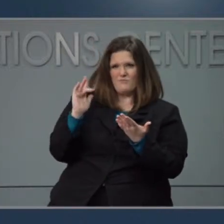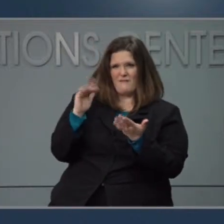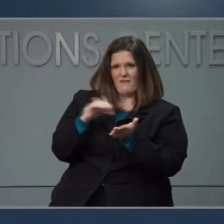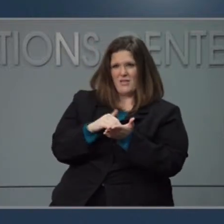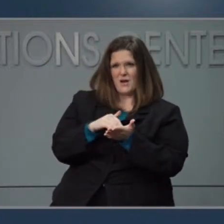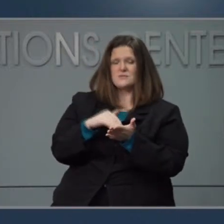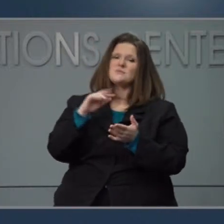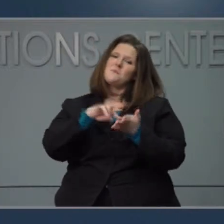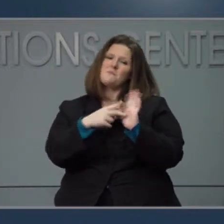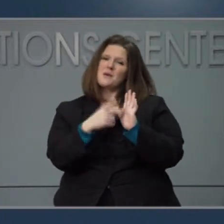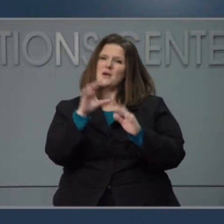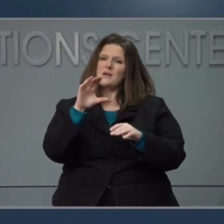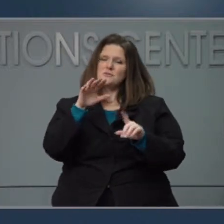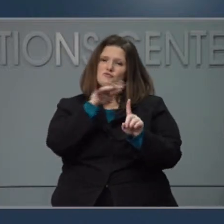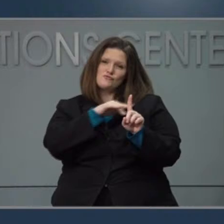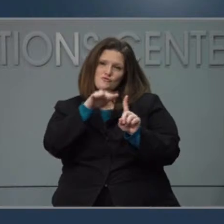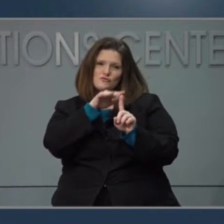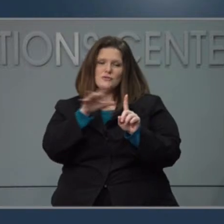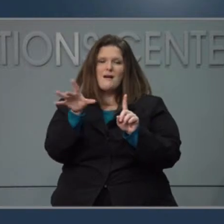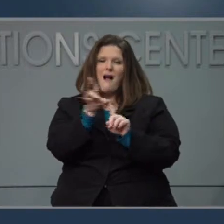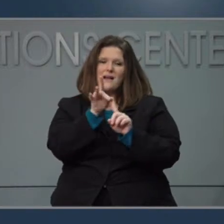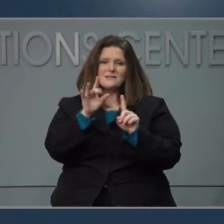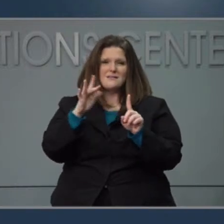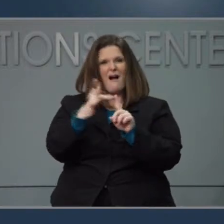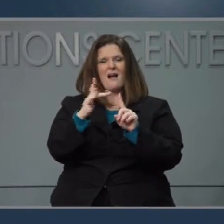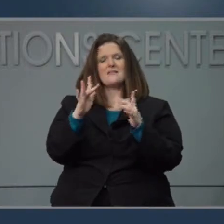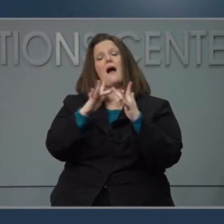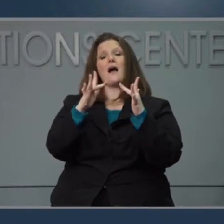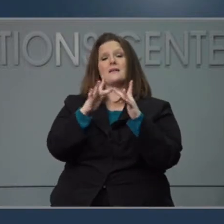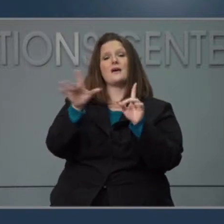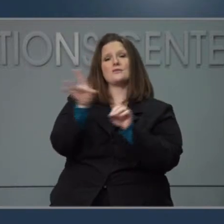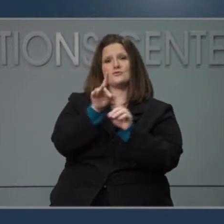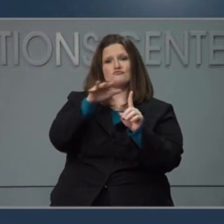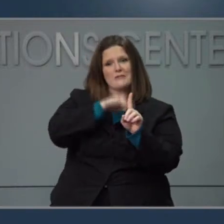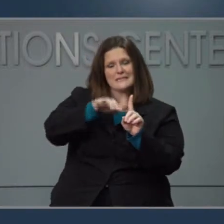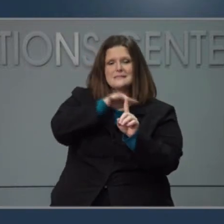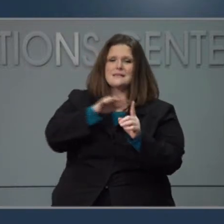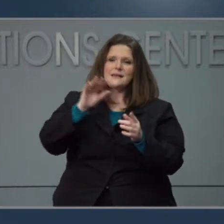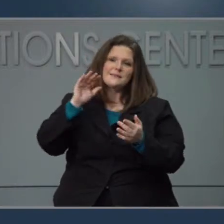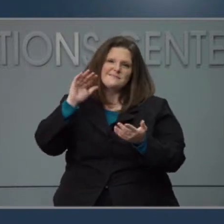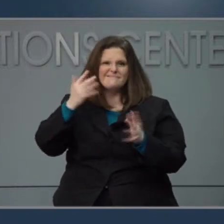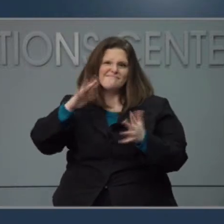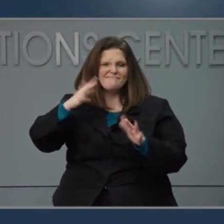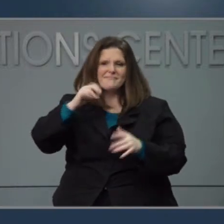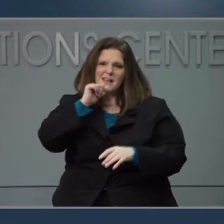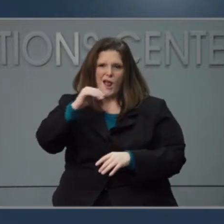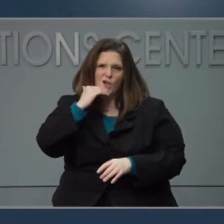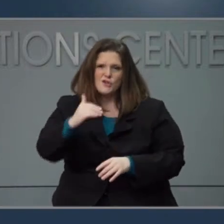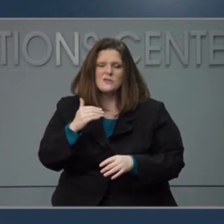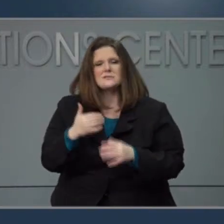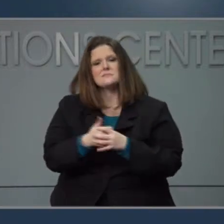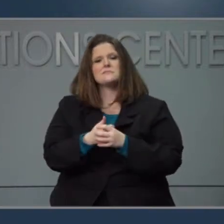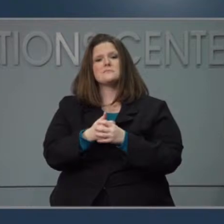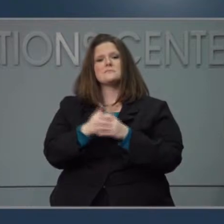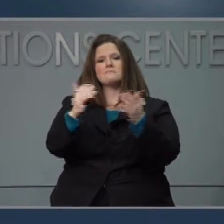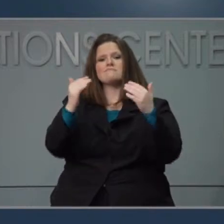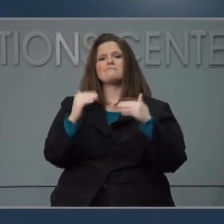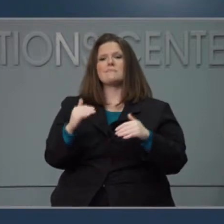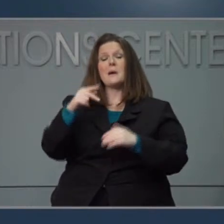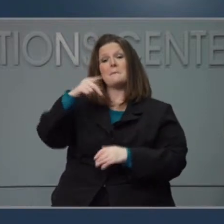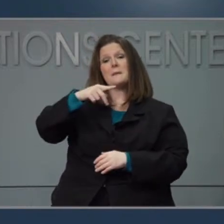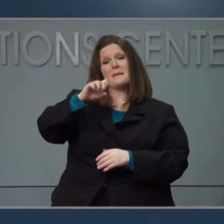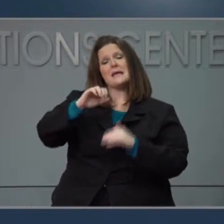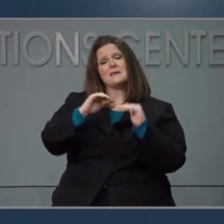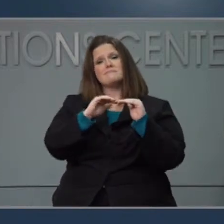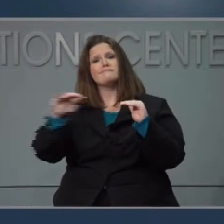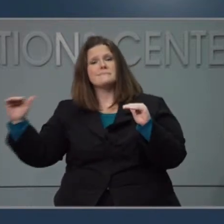remain stable and we continue to distribute PPE across the state. This indicator also gets a sideways arrow.